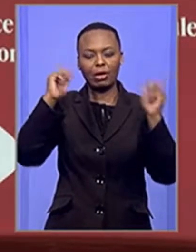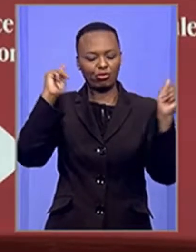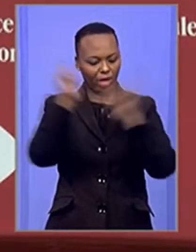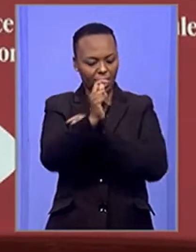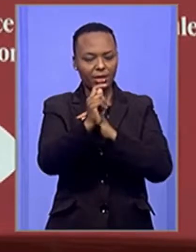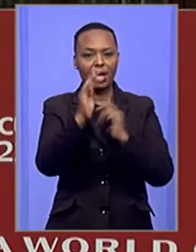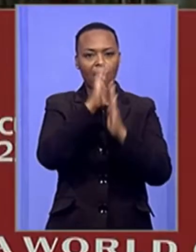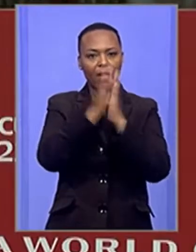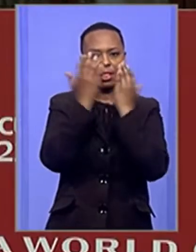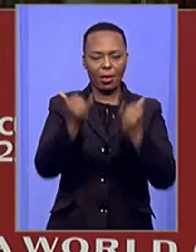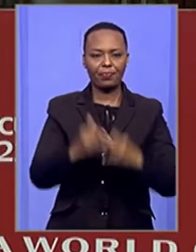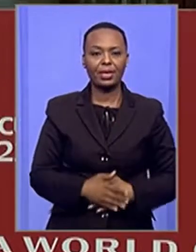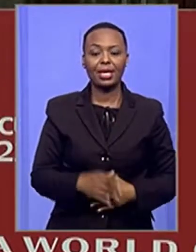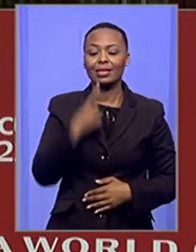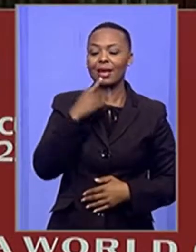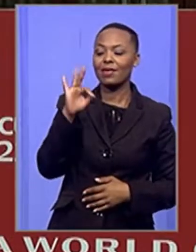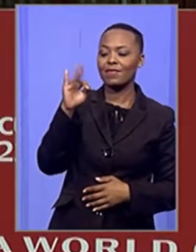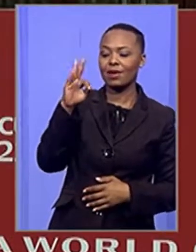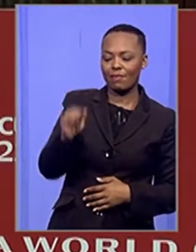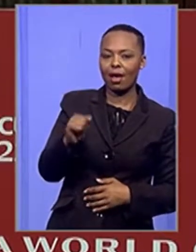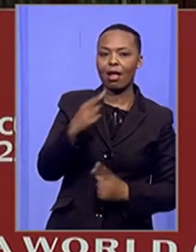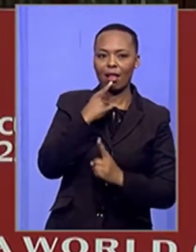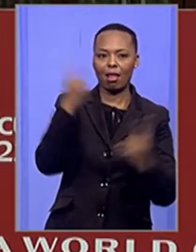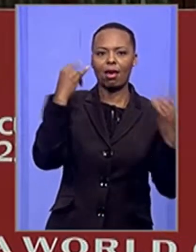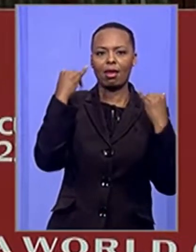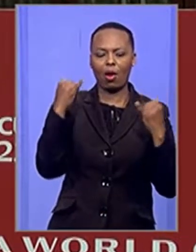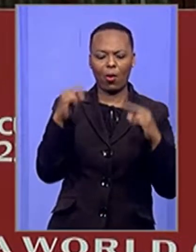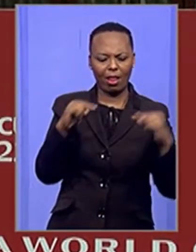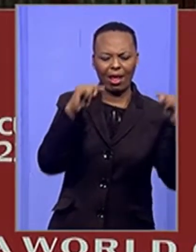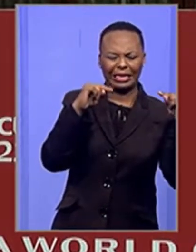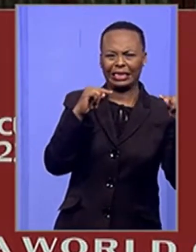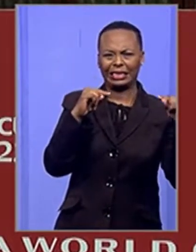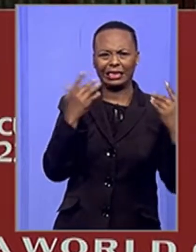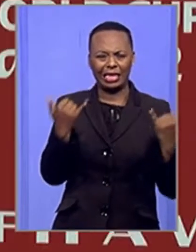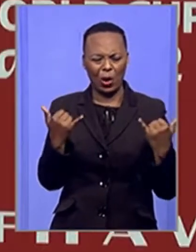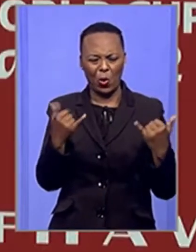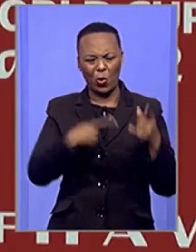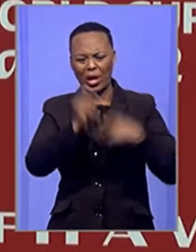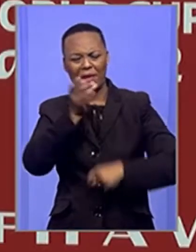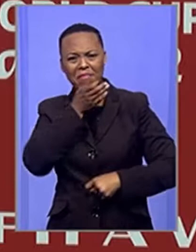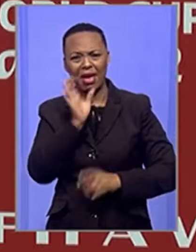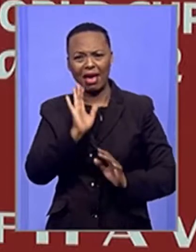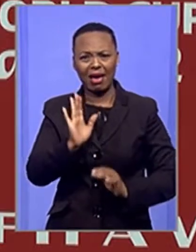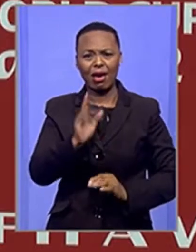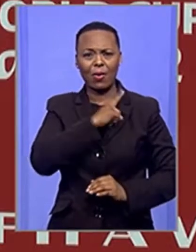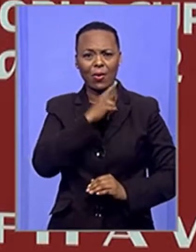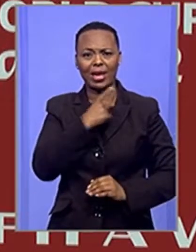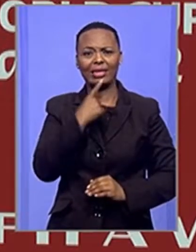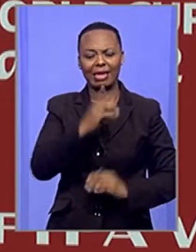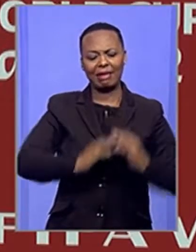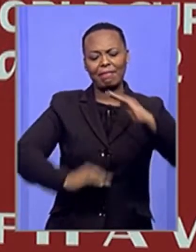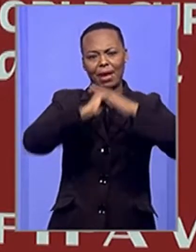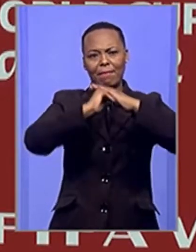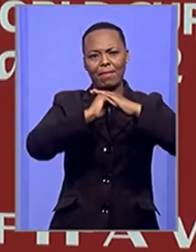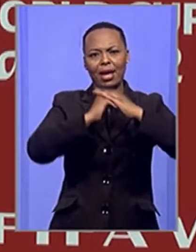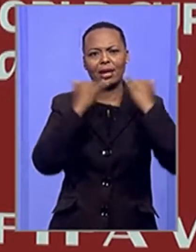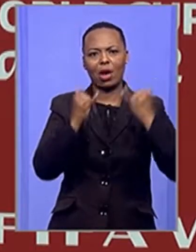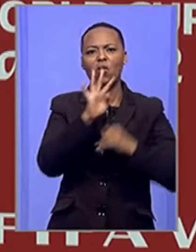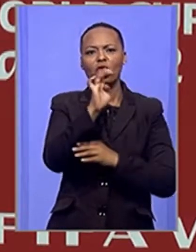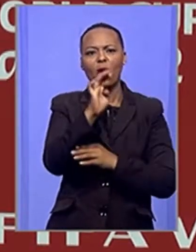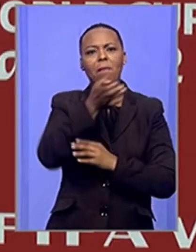Sena se tla le hoja FIFA ile a tlameha ho sekisetsa thekiso ya biri eo hape e neng e lekanyeditse batho ho nwa dino tse